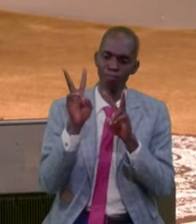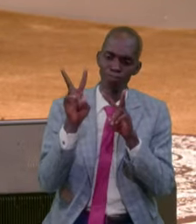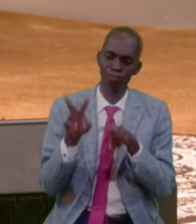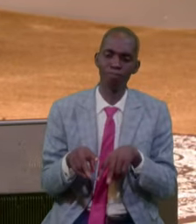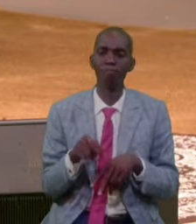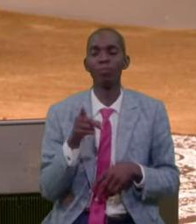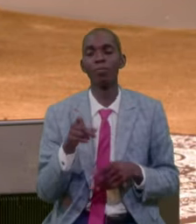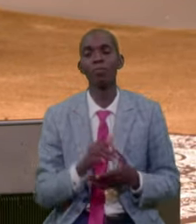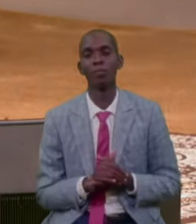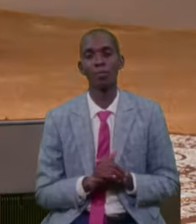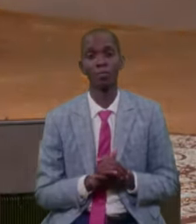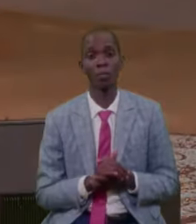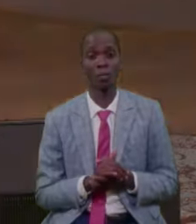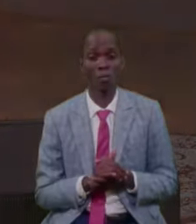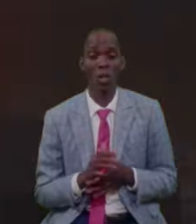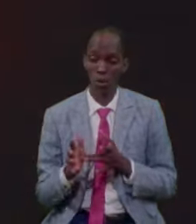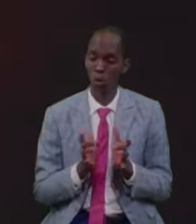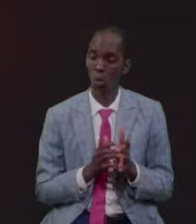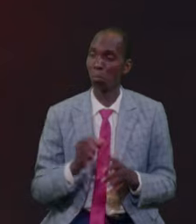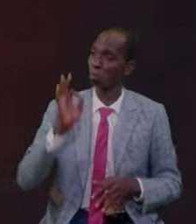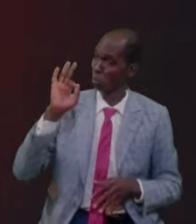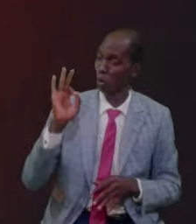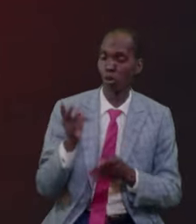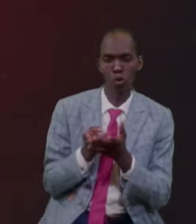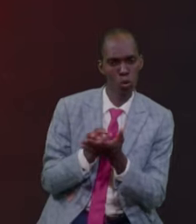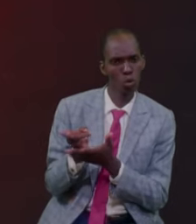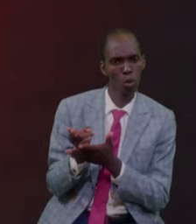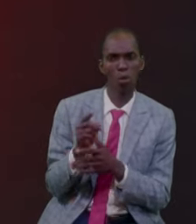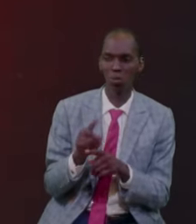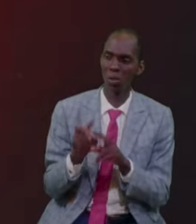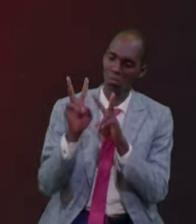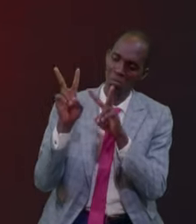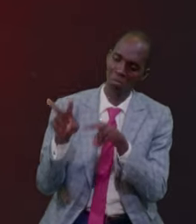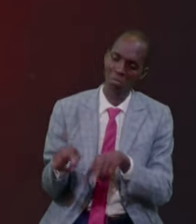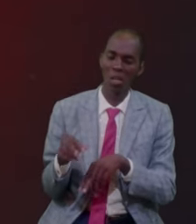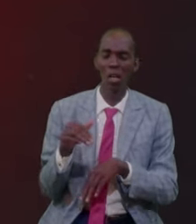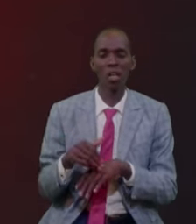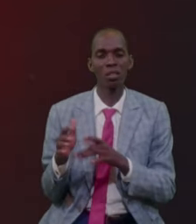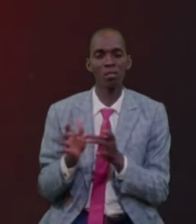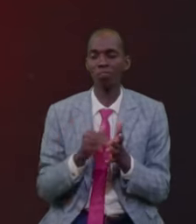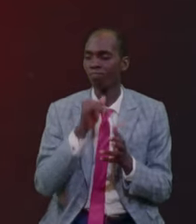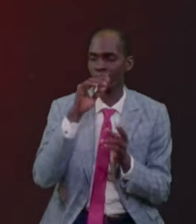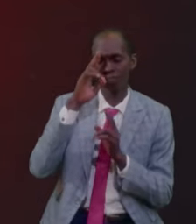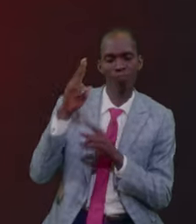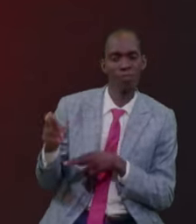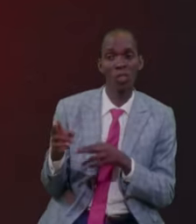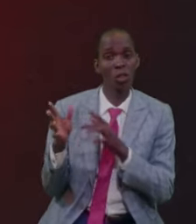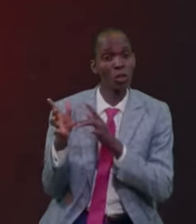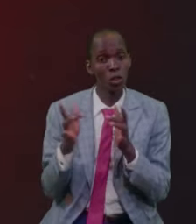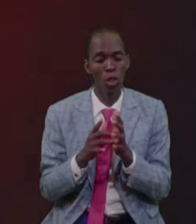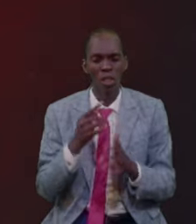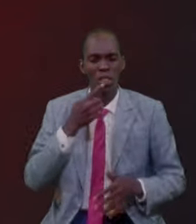derided him. He preached the truth, they derided him. He spoke words